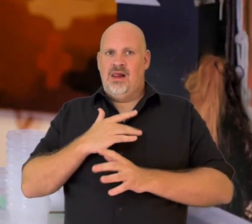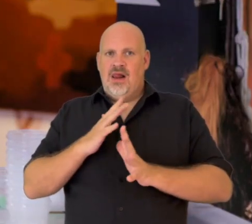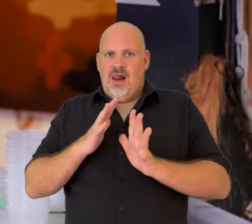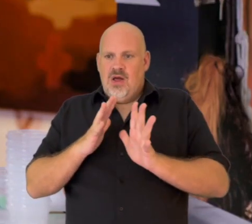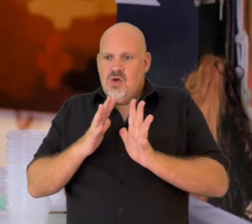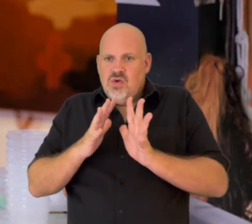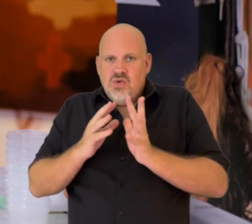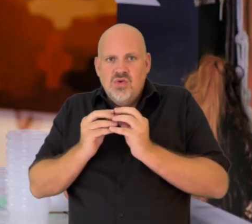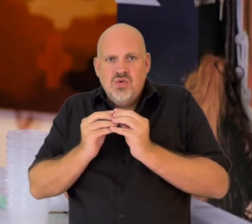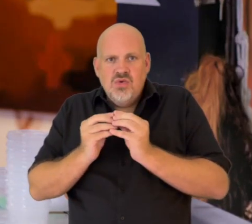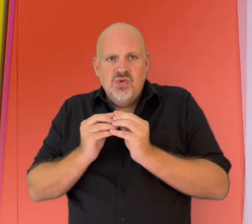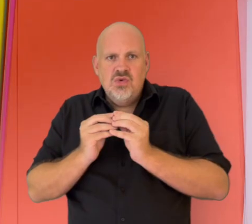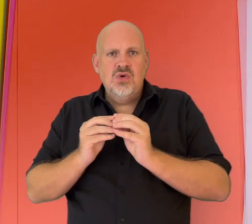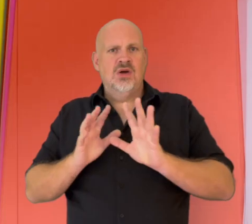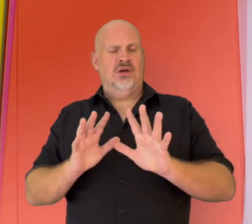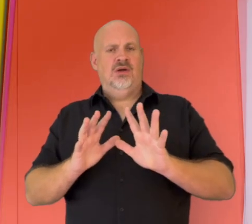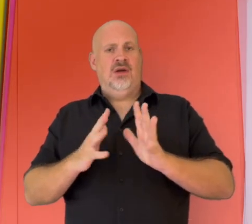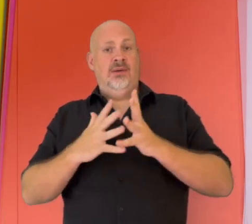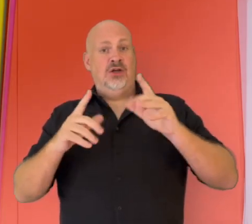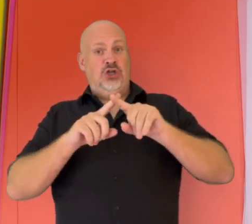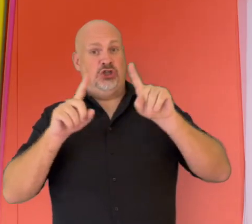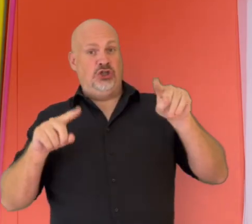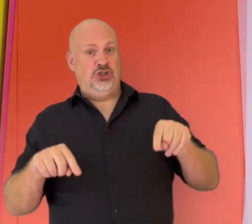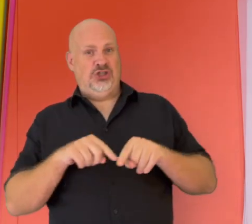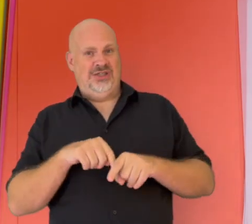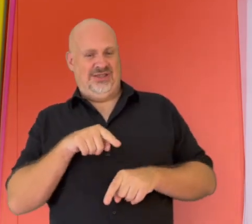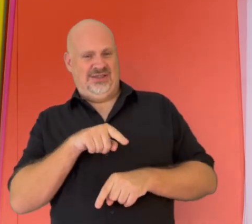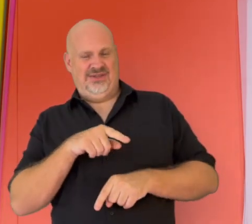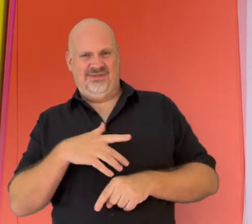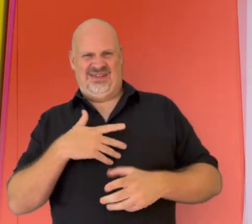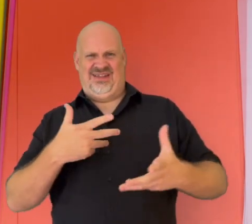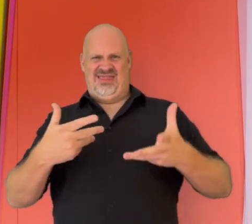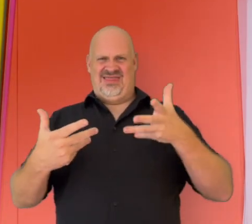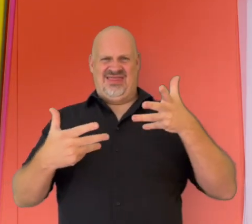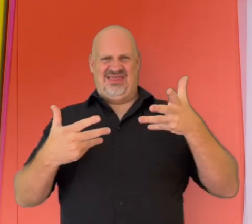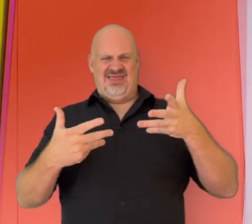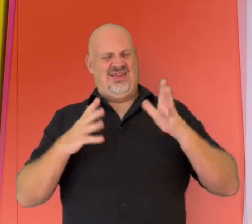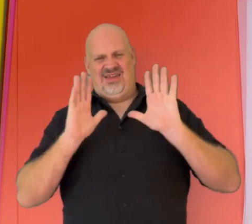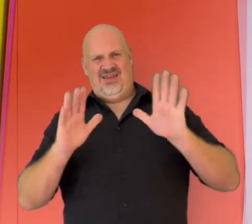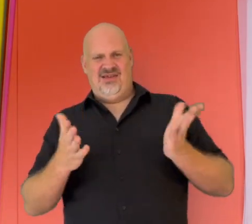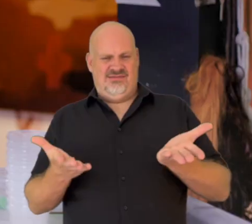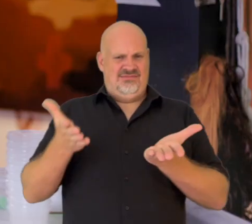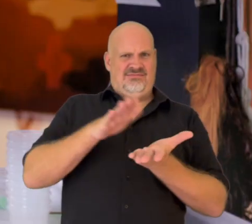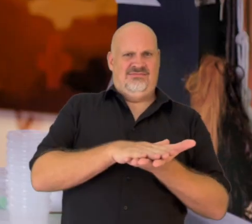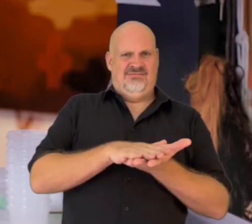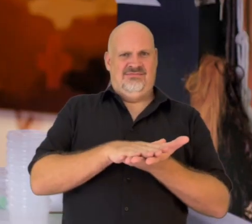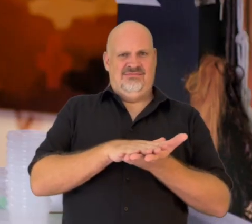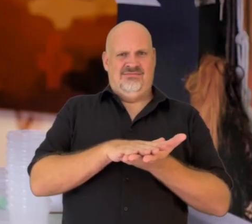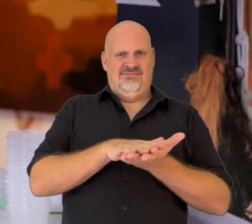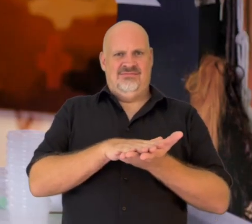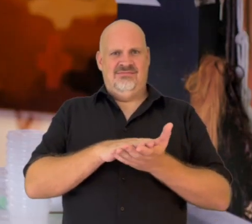I actually found that these big sheets are a little bit unwieldy, so it's quite useful to just